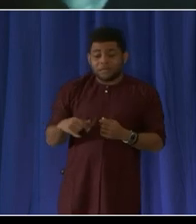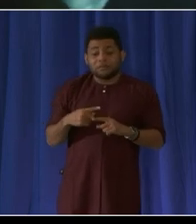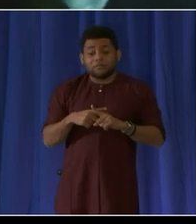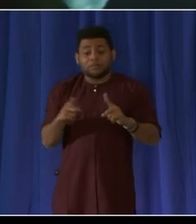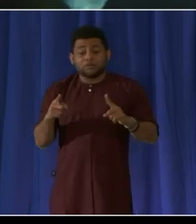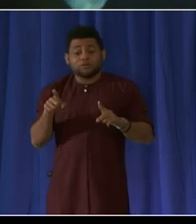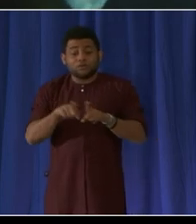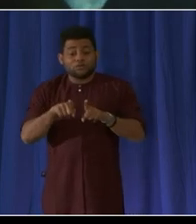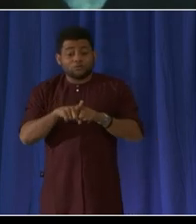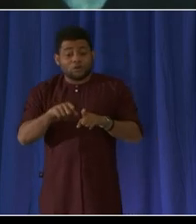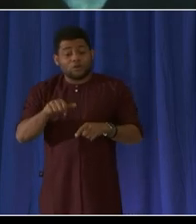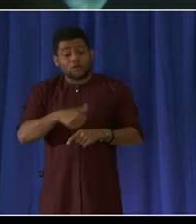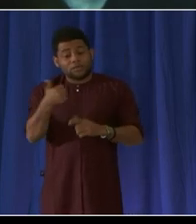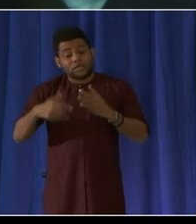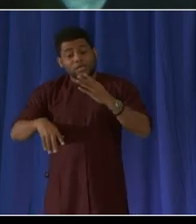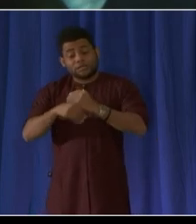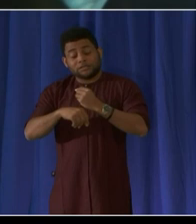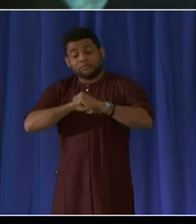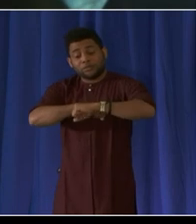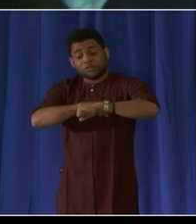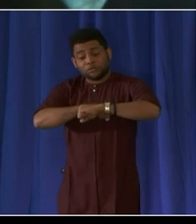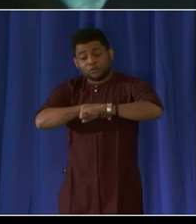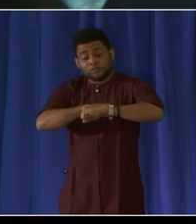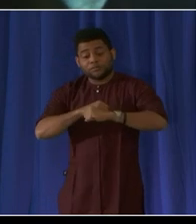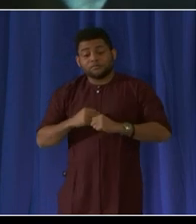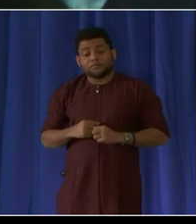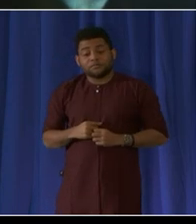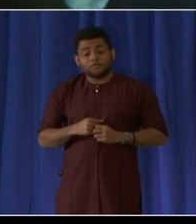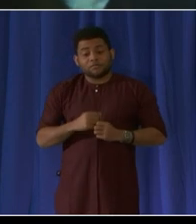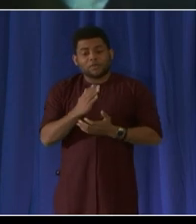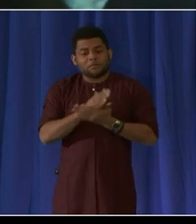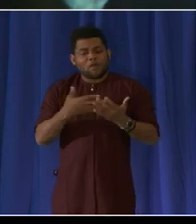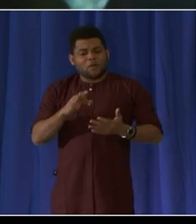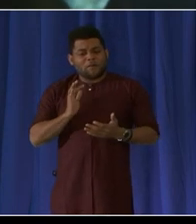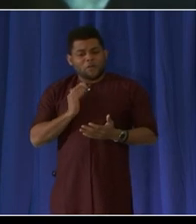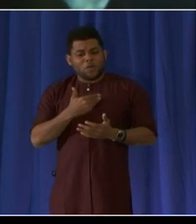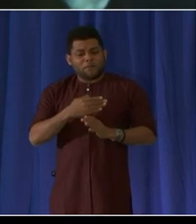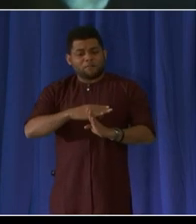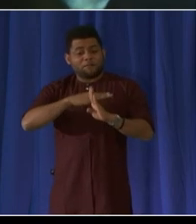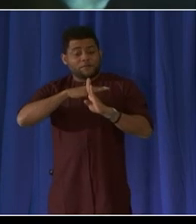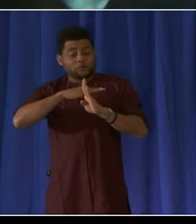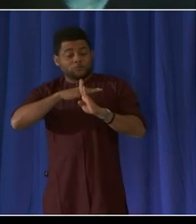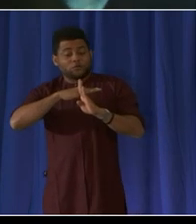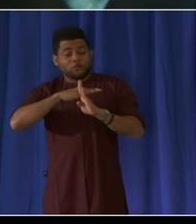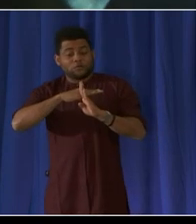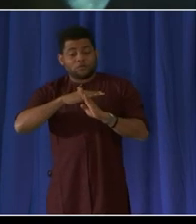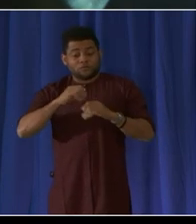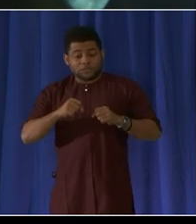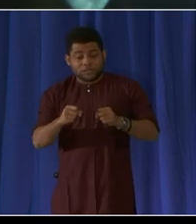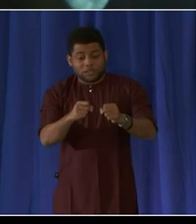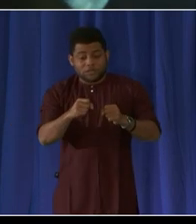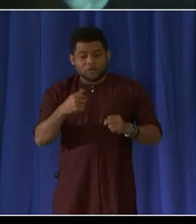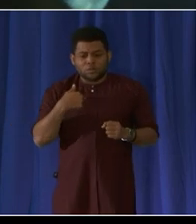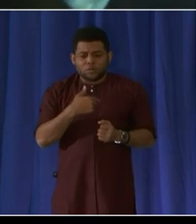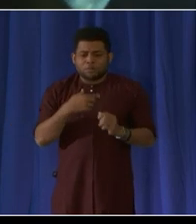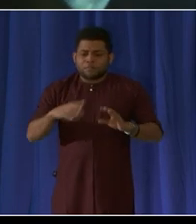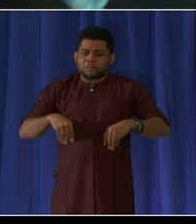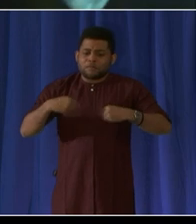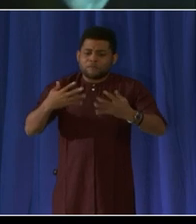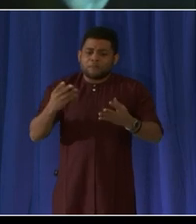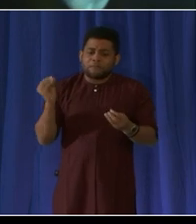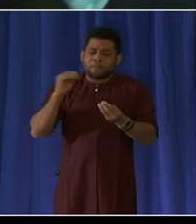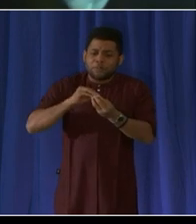also another added protection, another part of our mitigation strategies is to provide